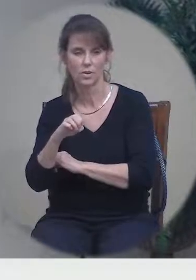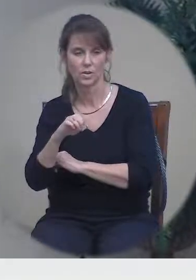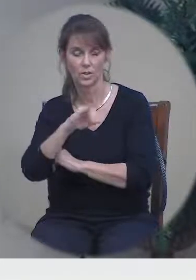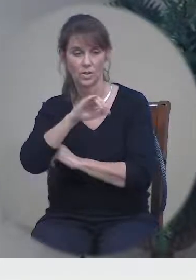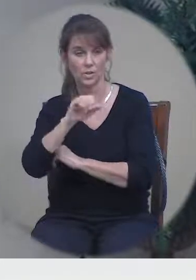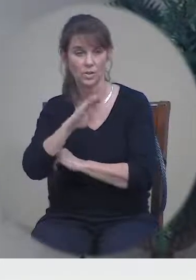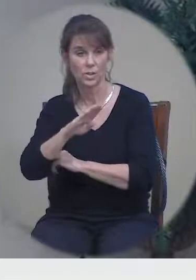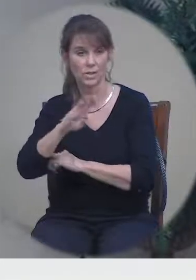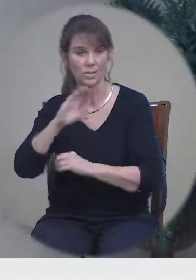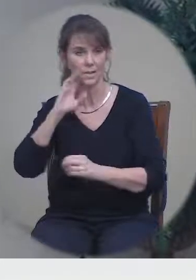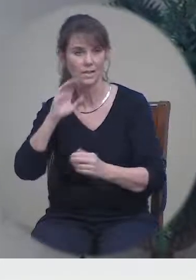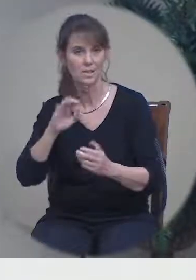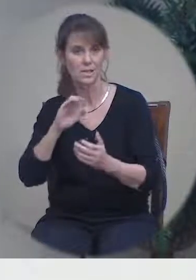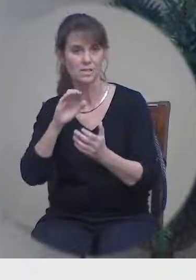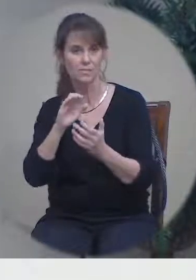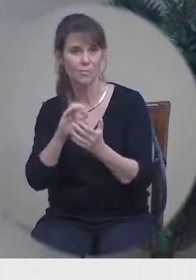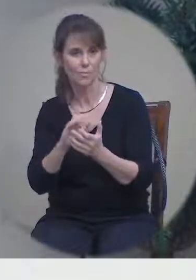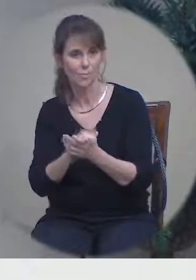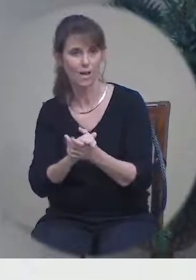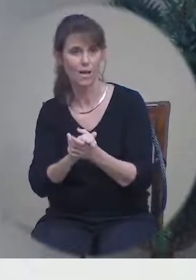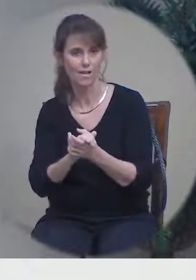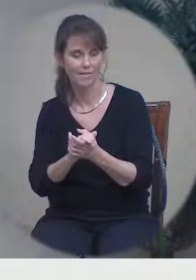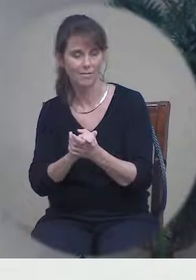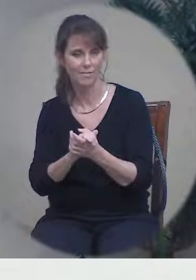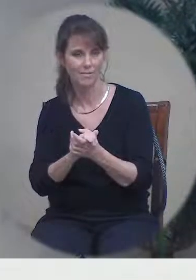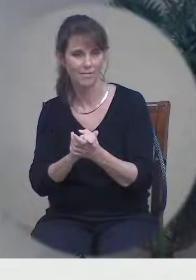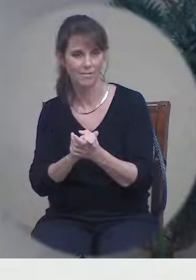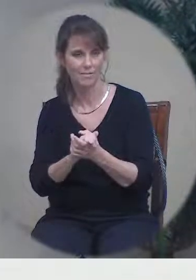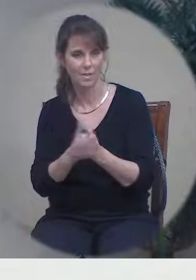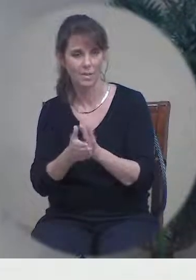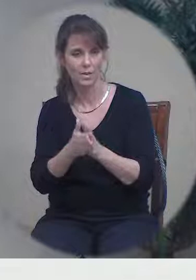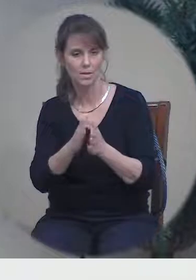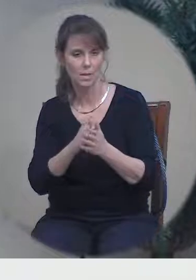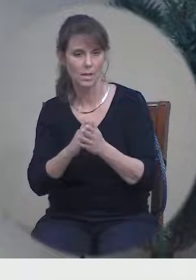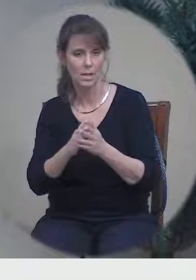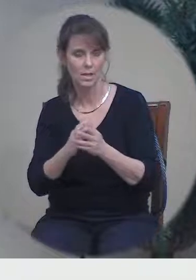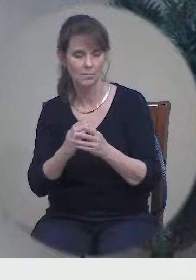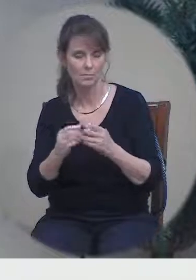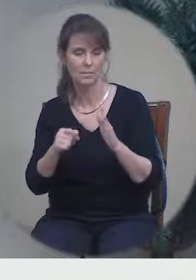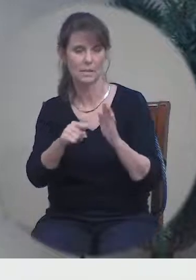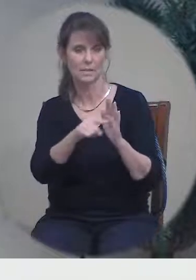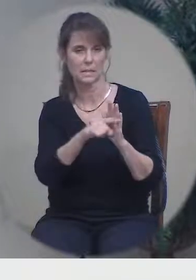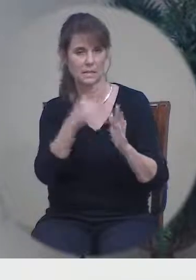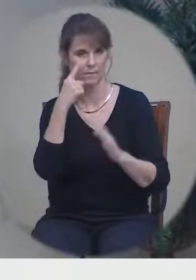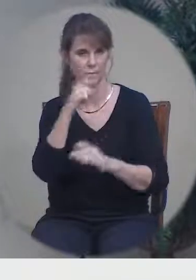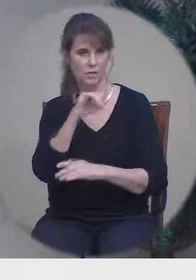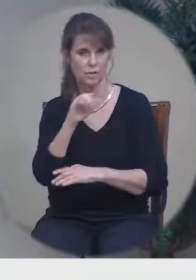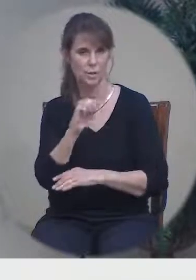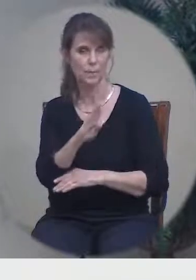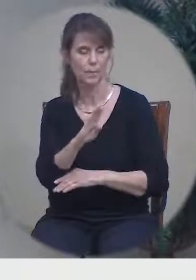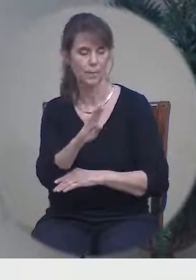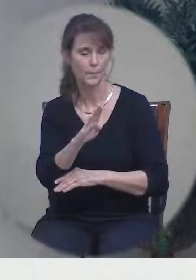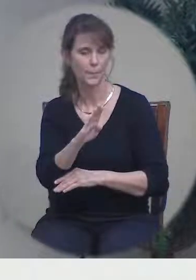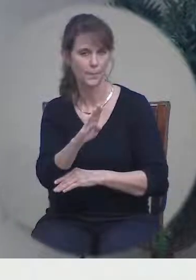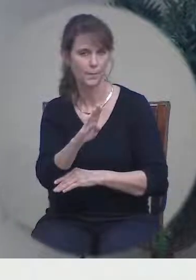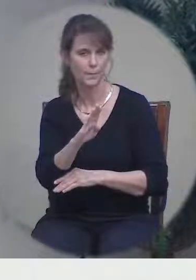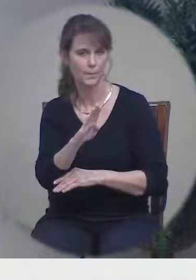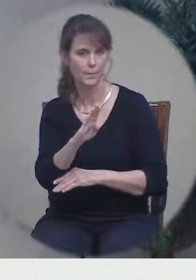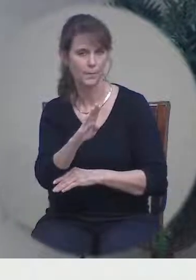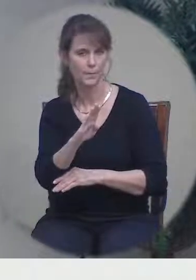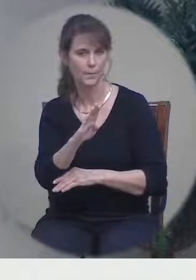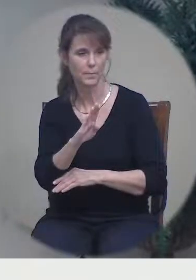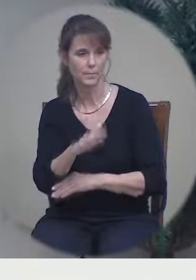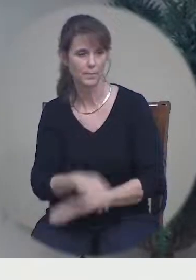woman succumbed to the tempter and became his instrument for the undoing of her husband. And I want you to just think about that as everything